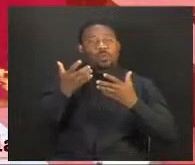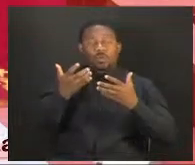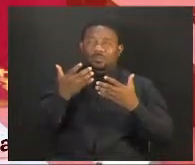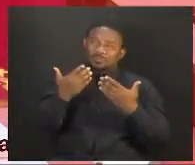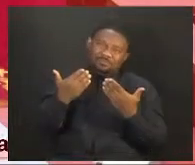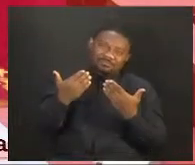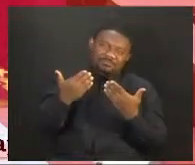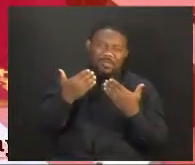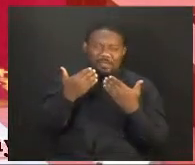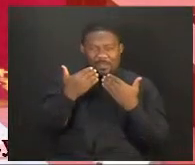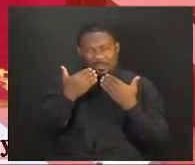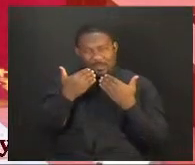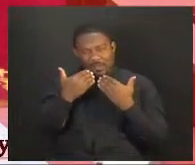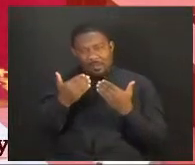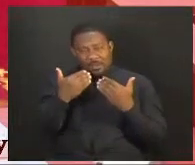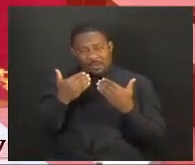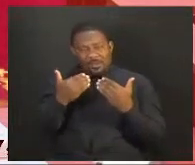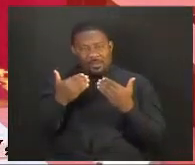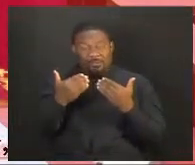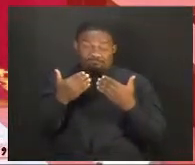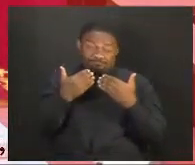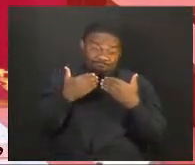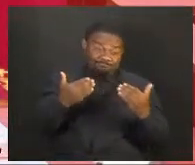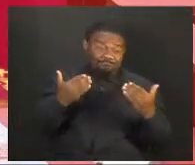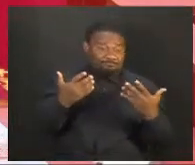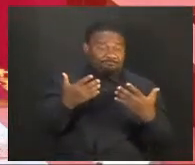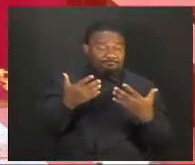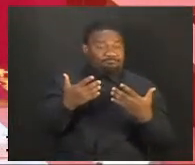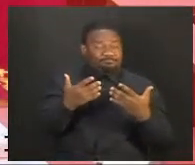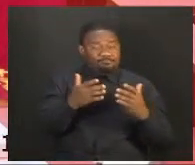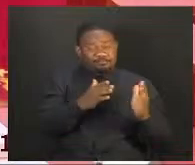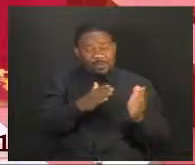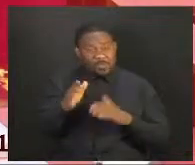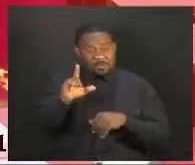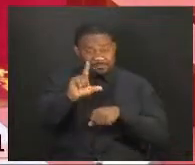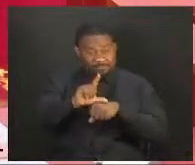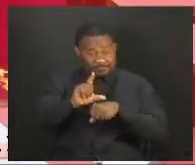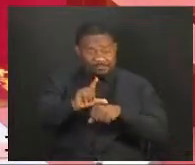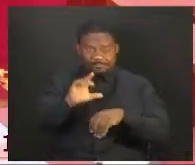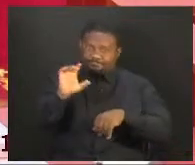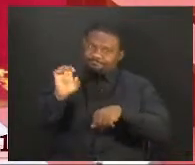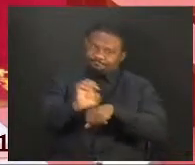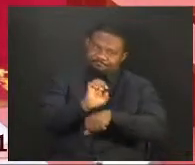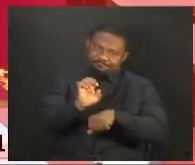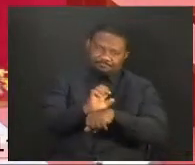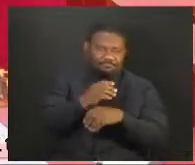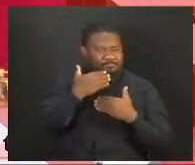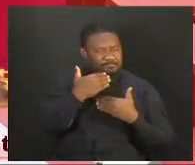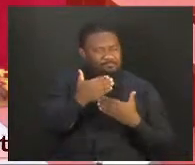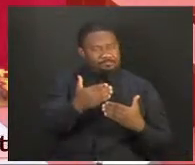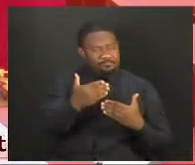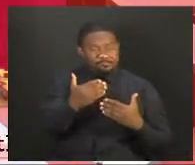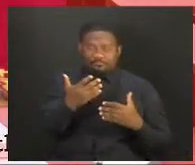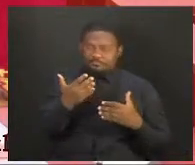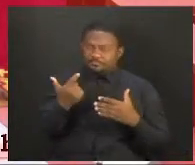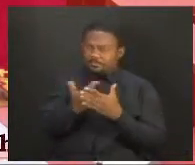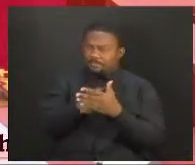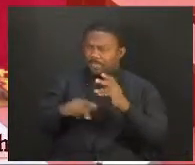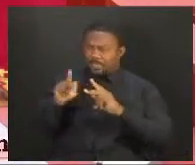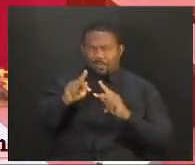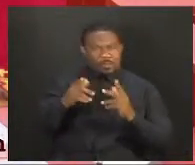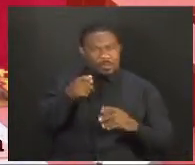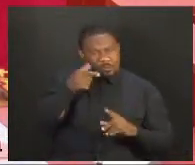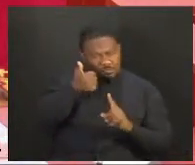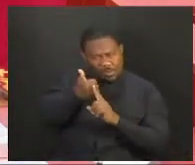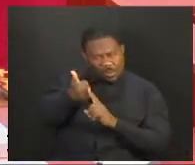express my profound gratitude to organized labor and employers. Mr. Speaker, ordinary Ghanaians have also